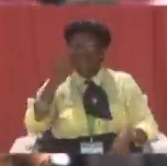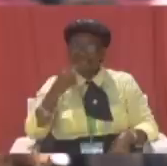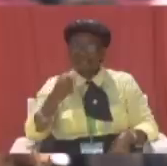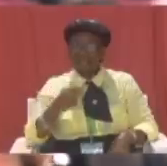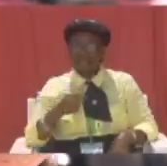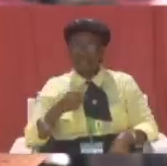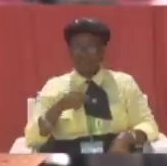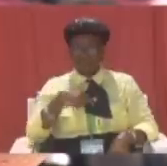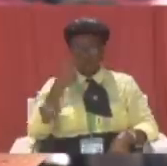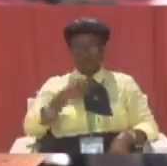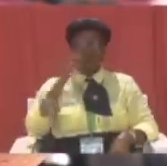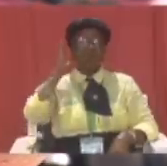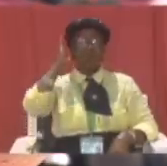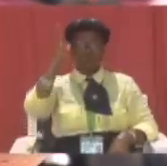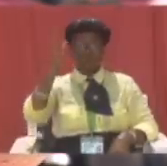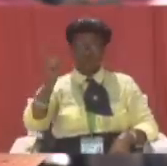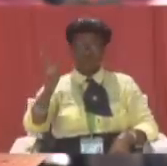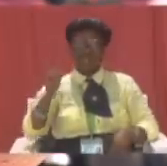who would have believed